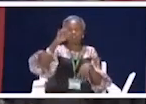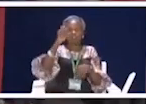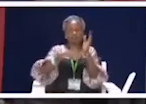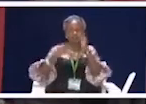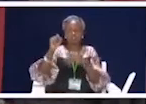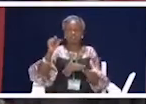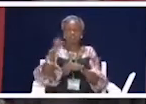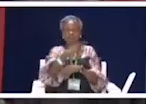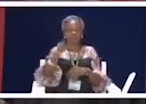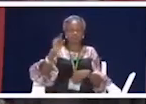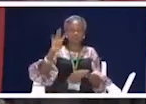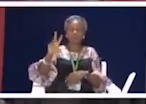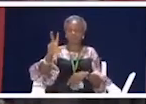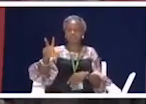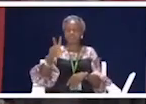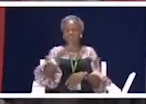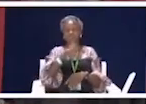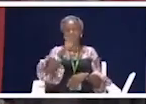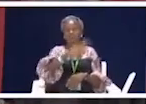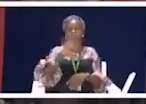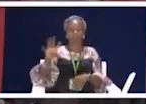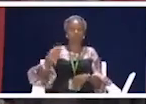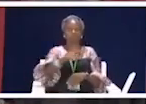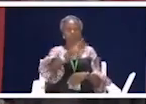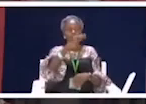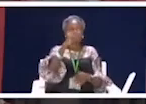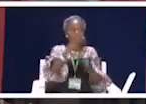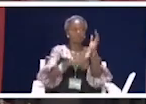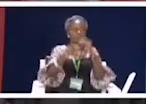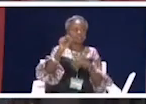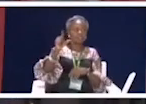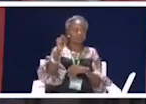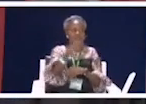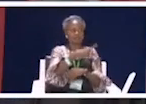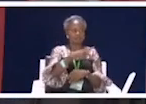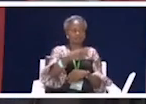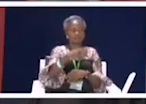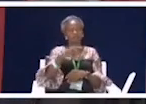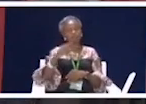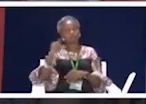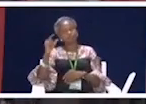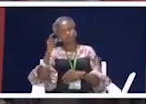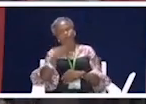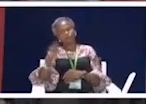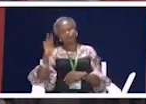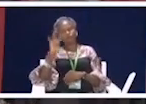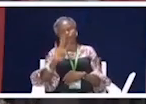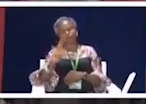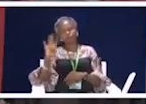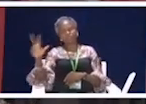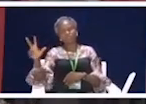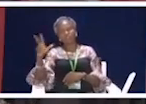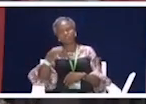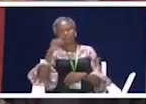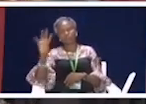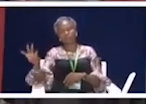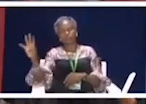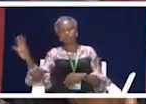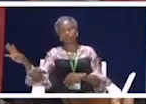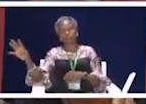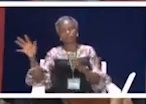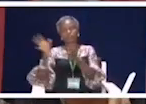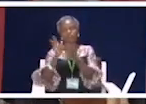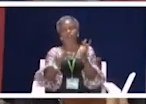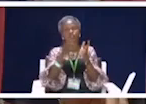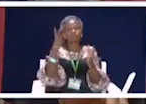verses 43 and 44, John, the 11th chapter, verses 43 and 44, Jesus was